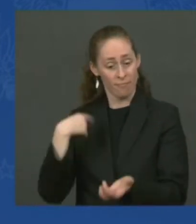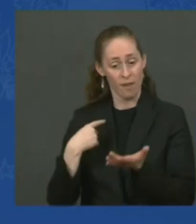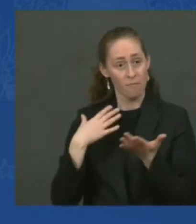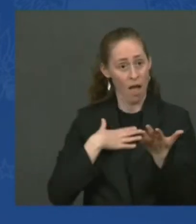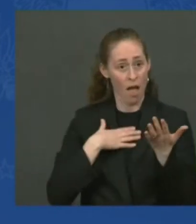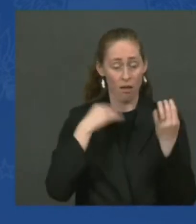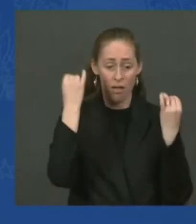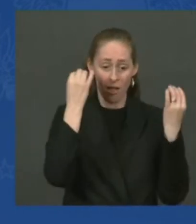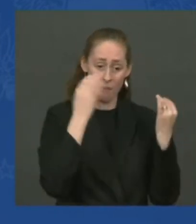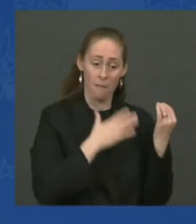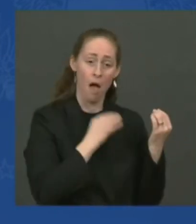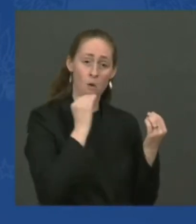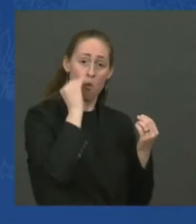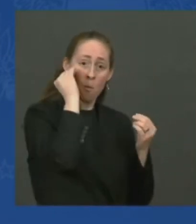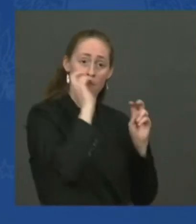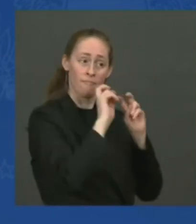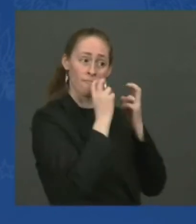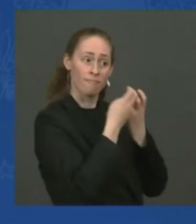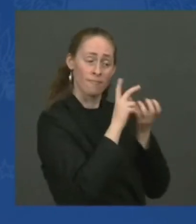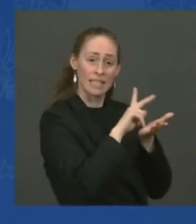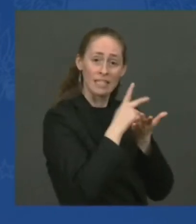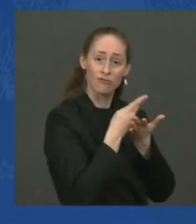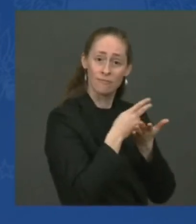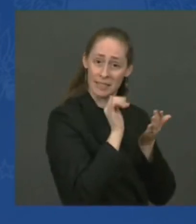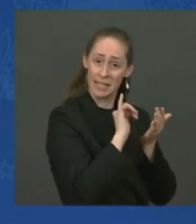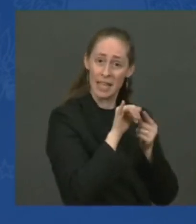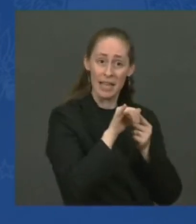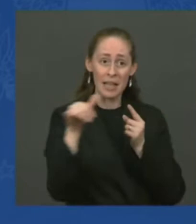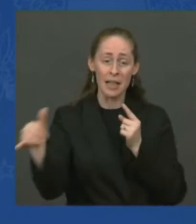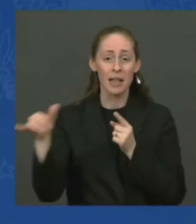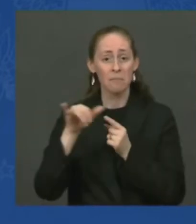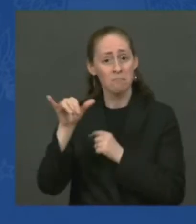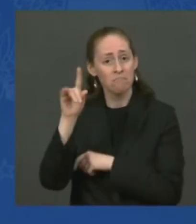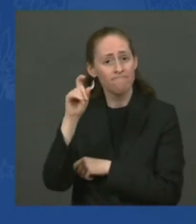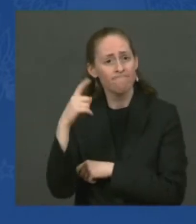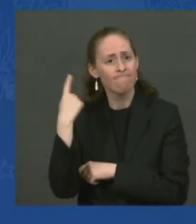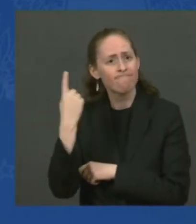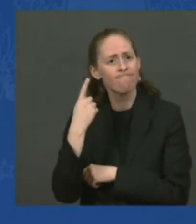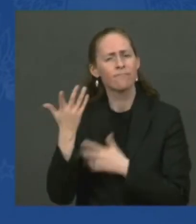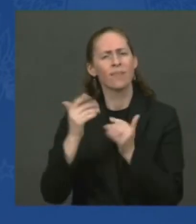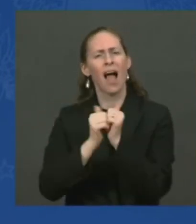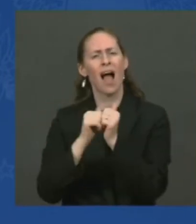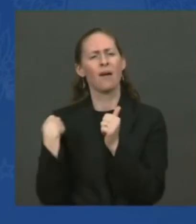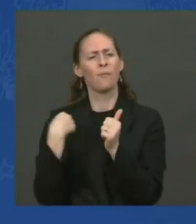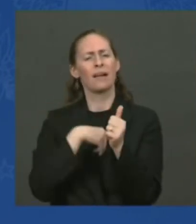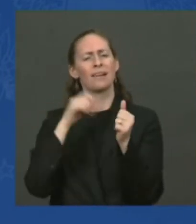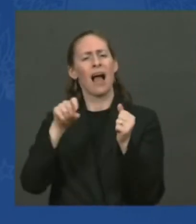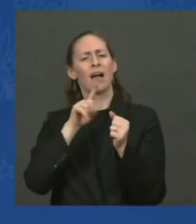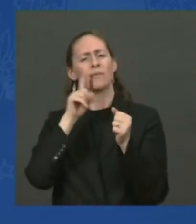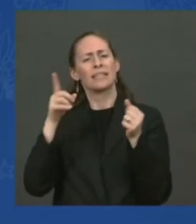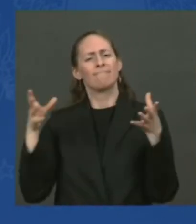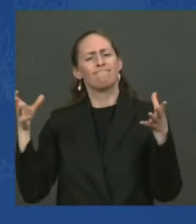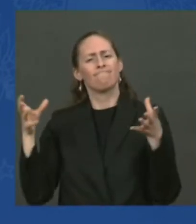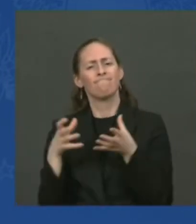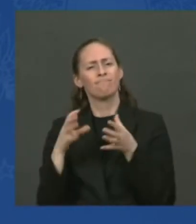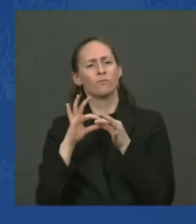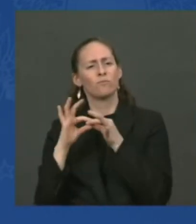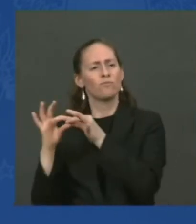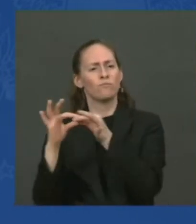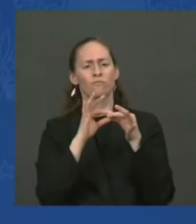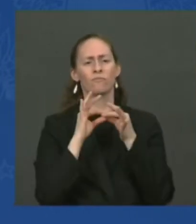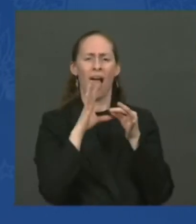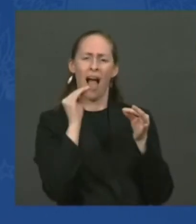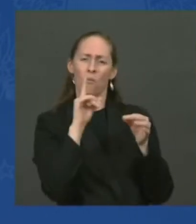as well. And that's about how can we come together to be president for all Americans, to make sure